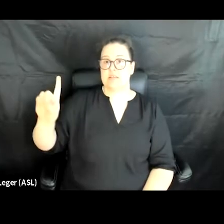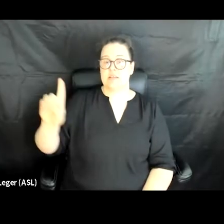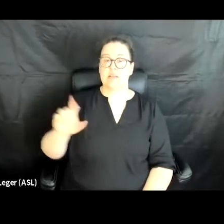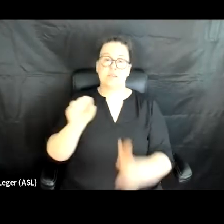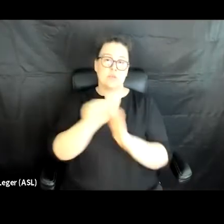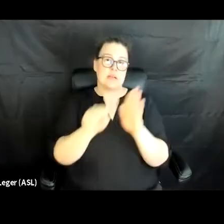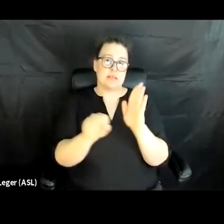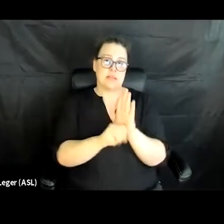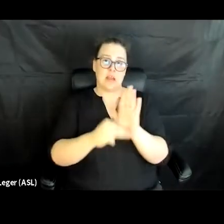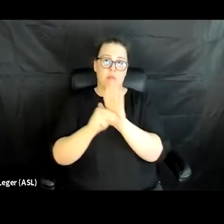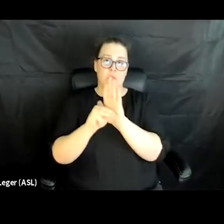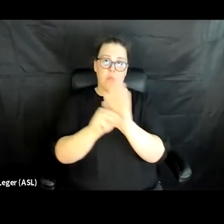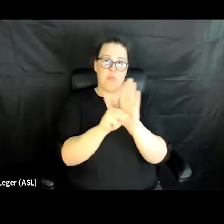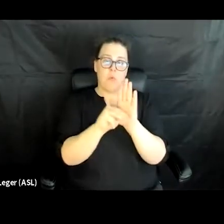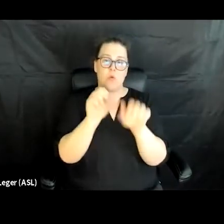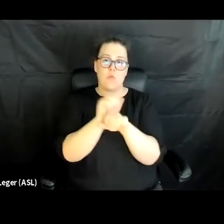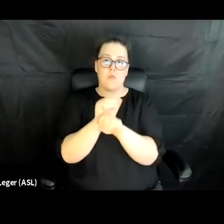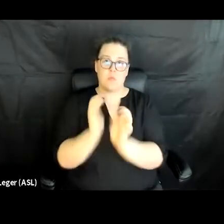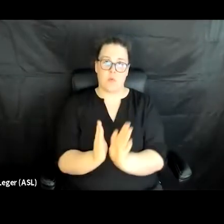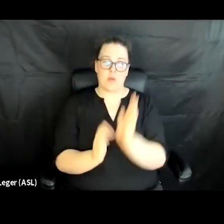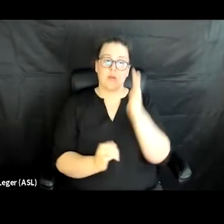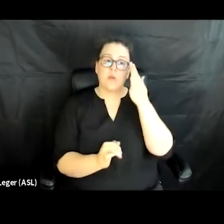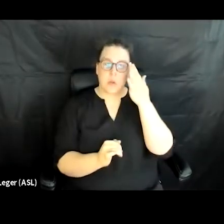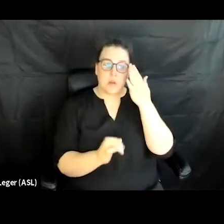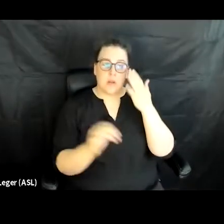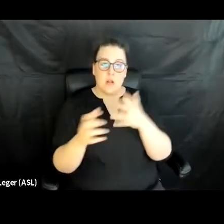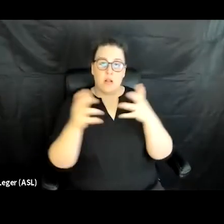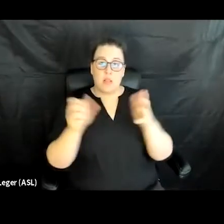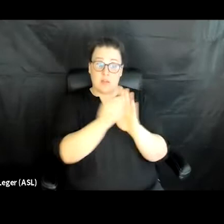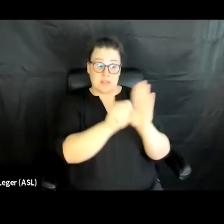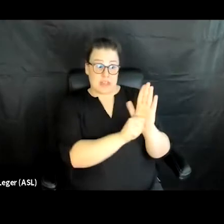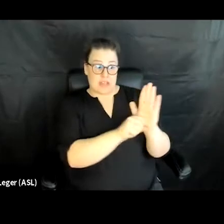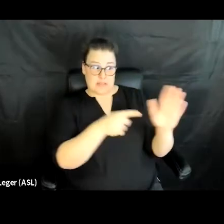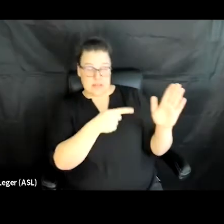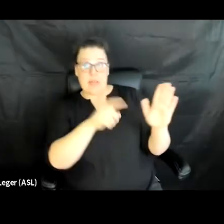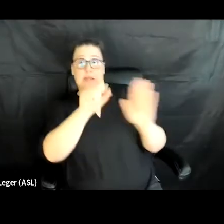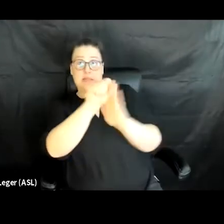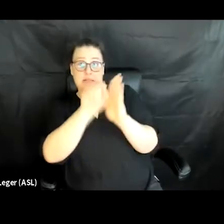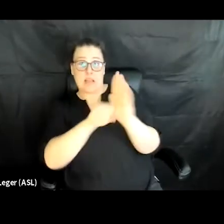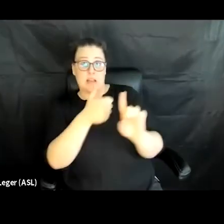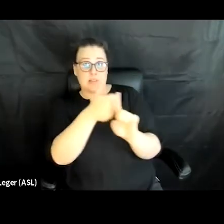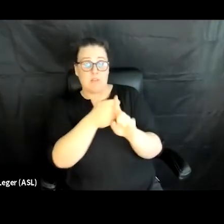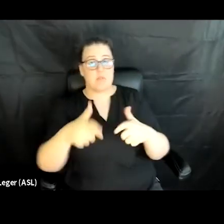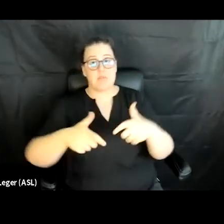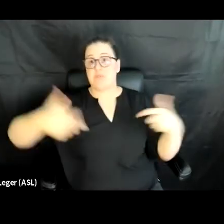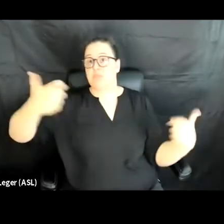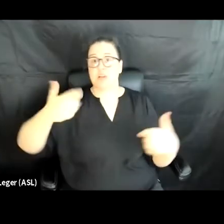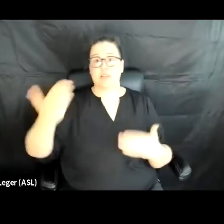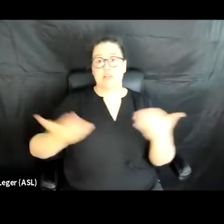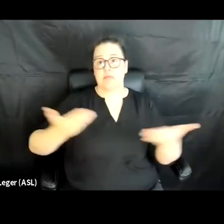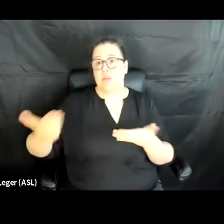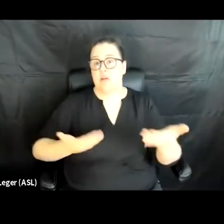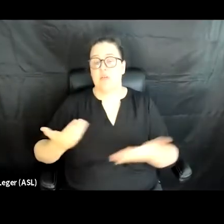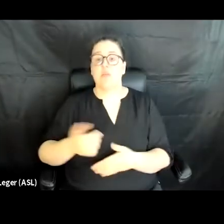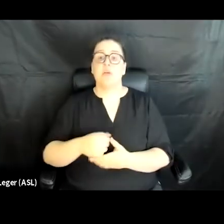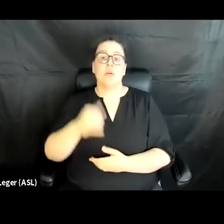model employer. So in a lot of states, states are the largest employer. And so when they make changes to either their hiring practices or